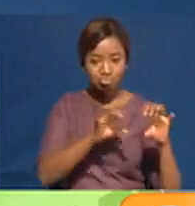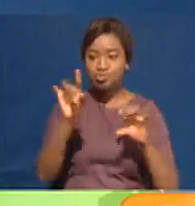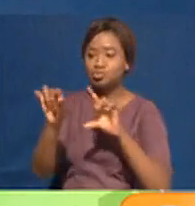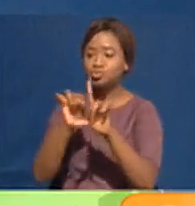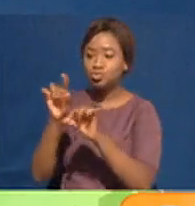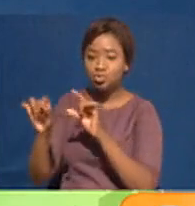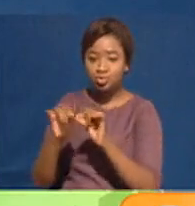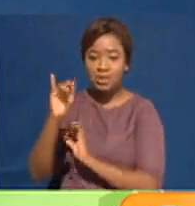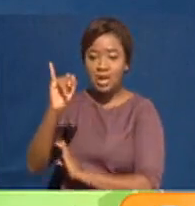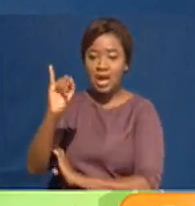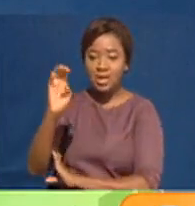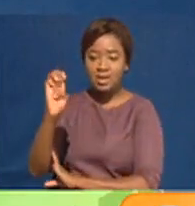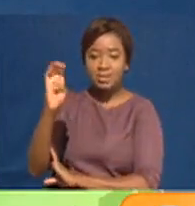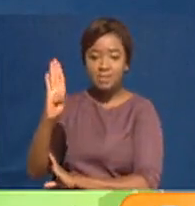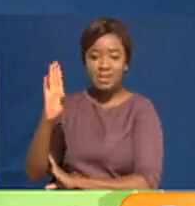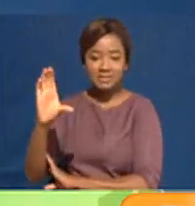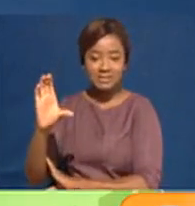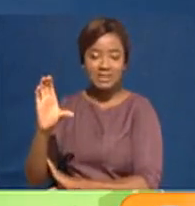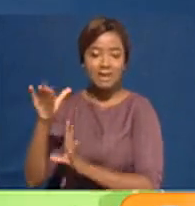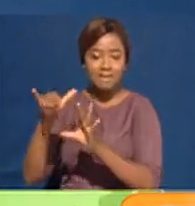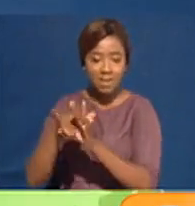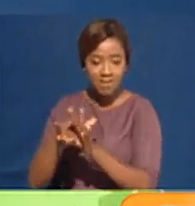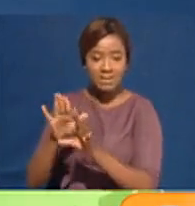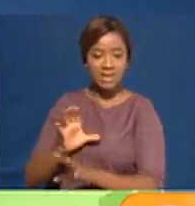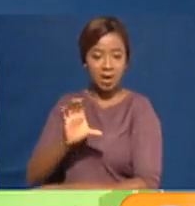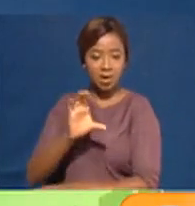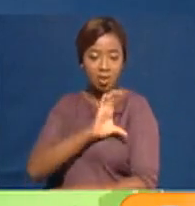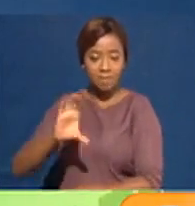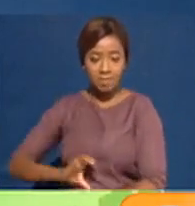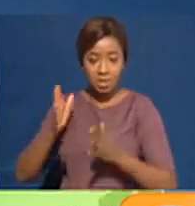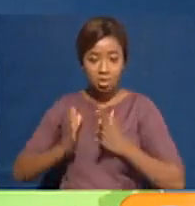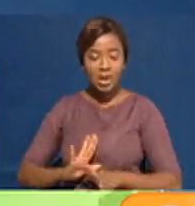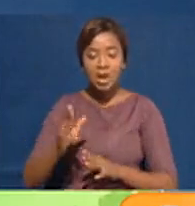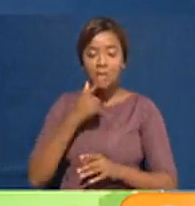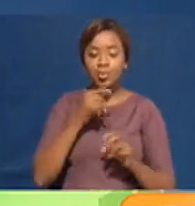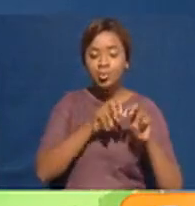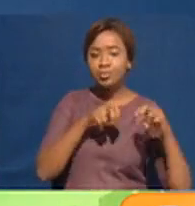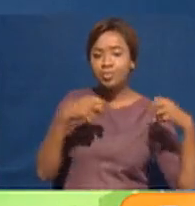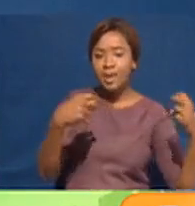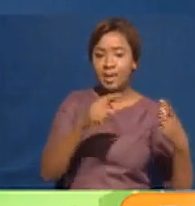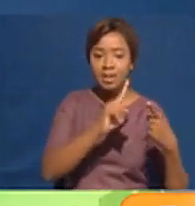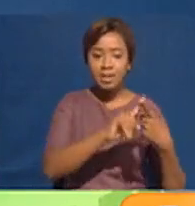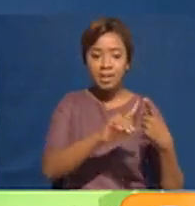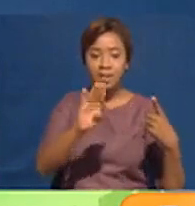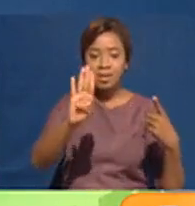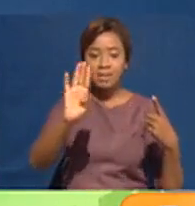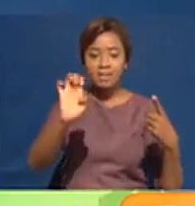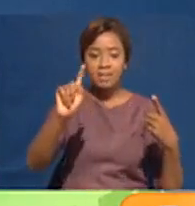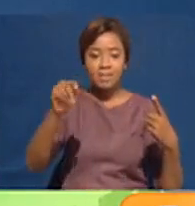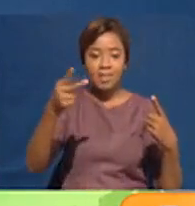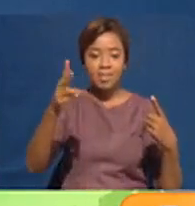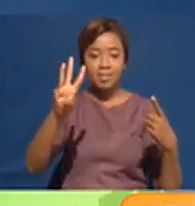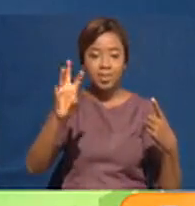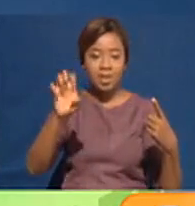members as well. That's the commissioners. And those names under that have now been gazetted are Bethwel Sugut,